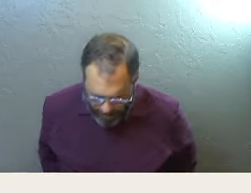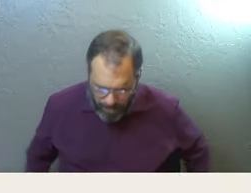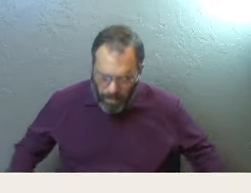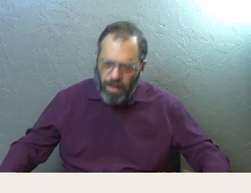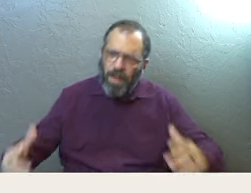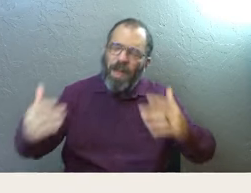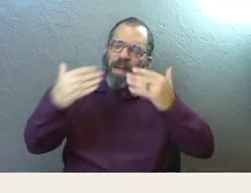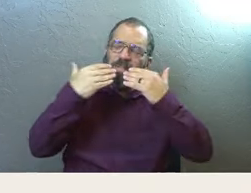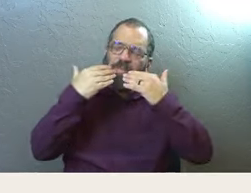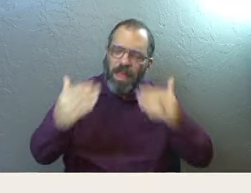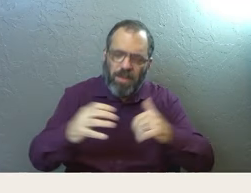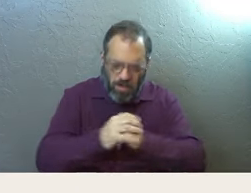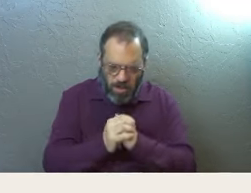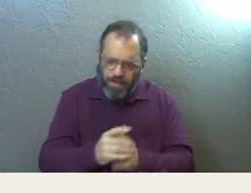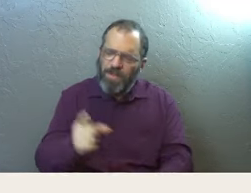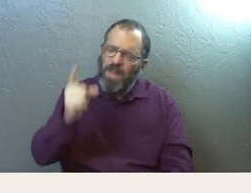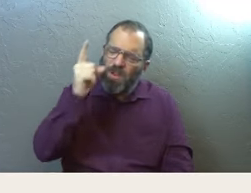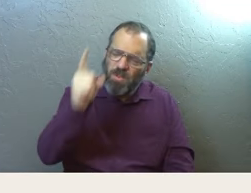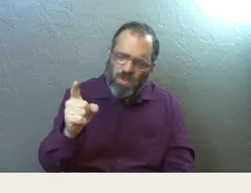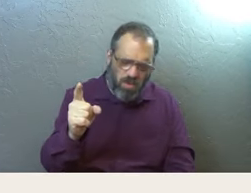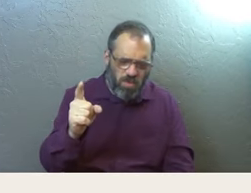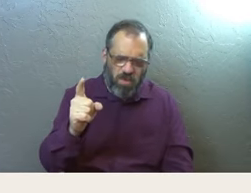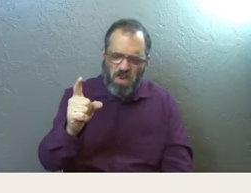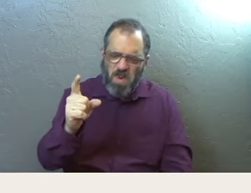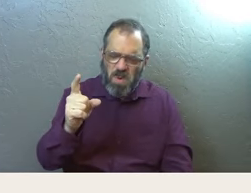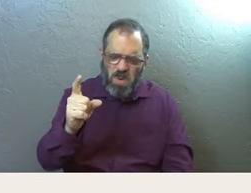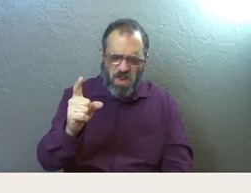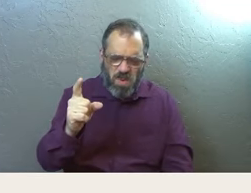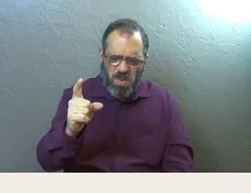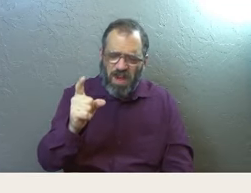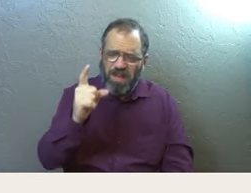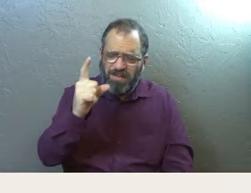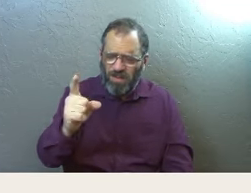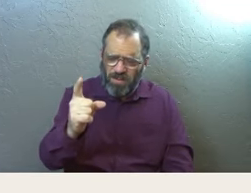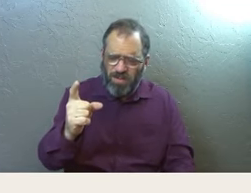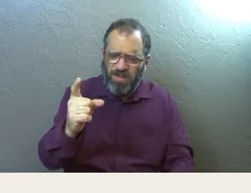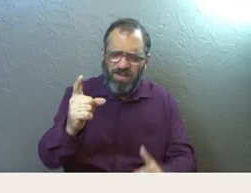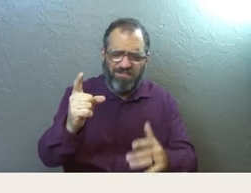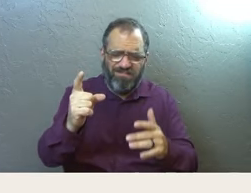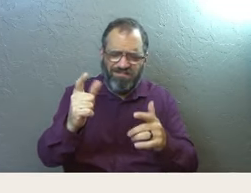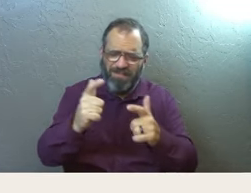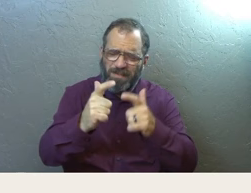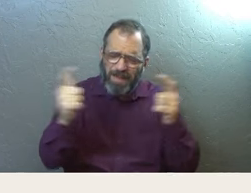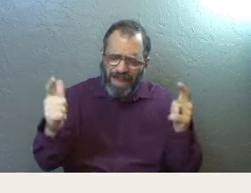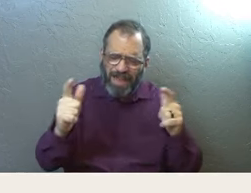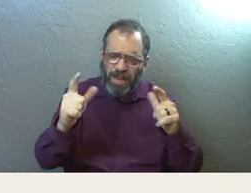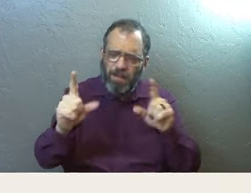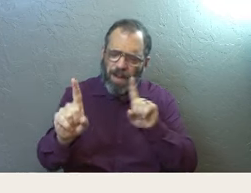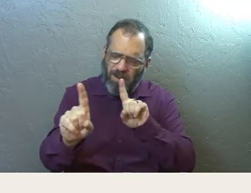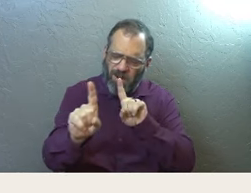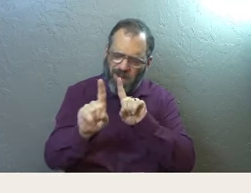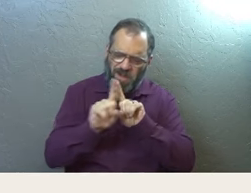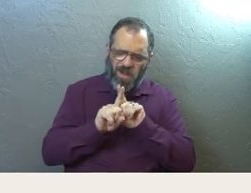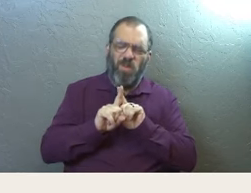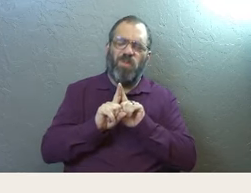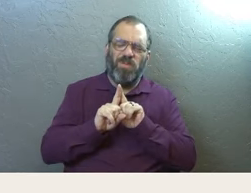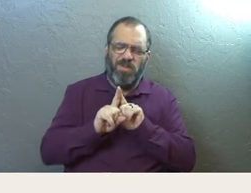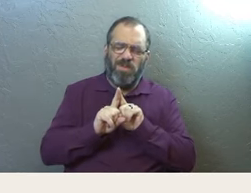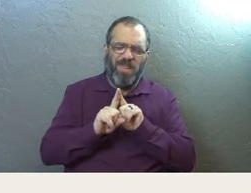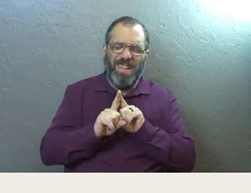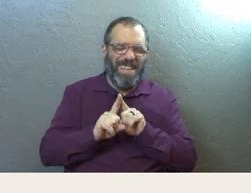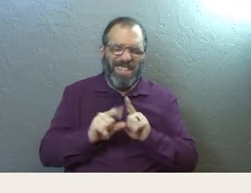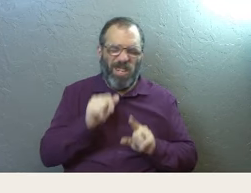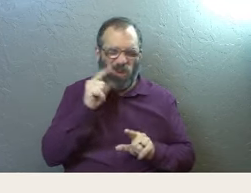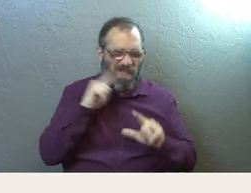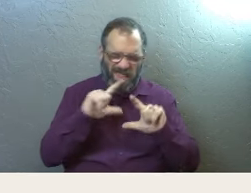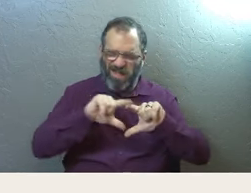Thank you that you are big enough to be close to us as individuals. You don't treat us